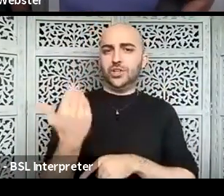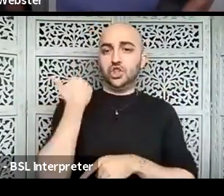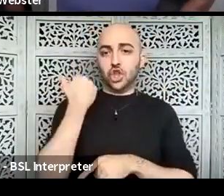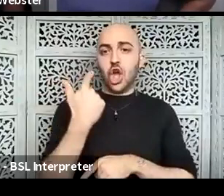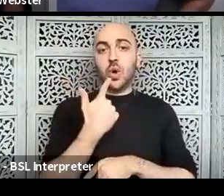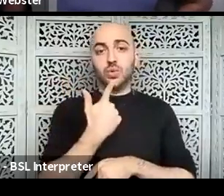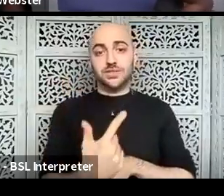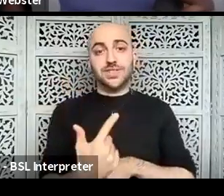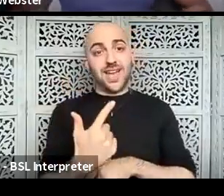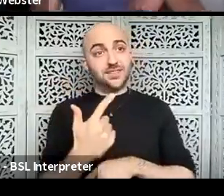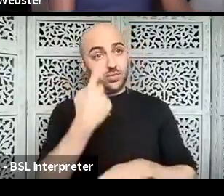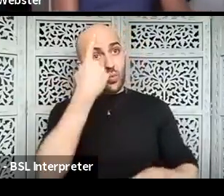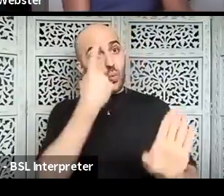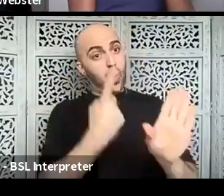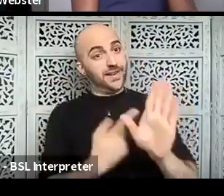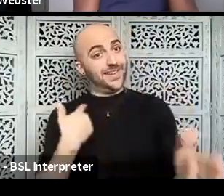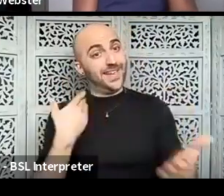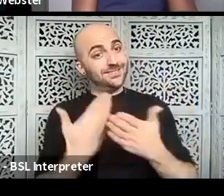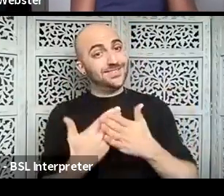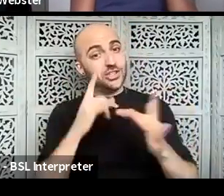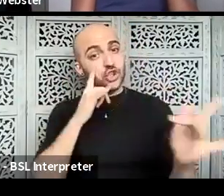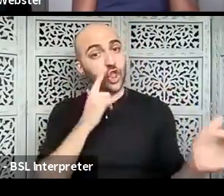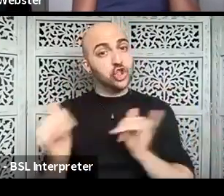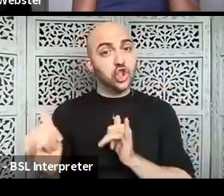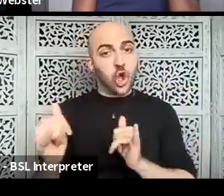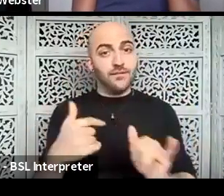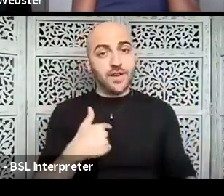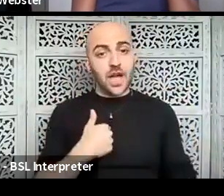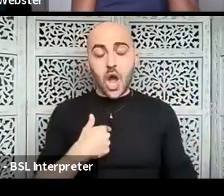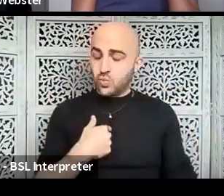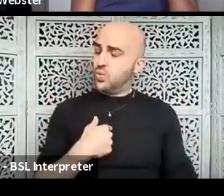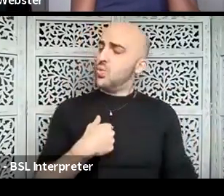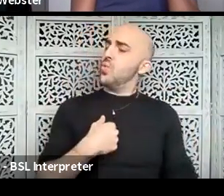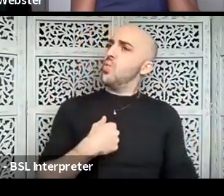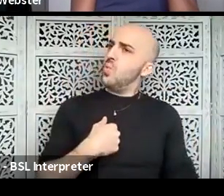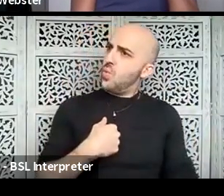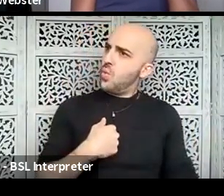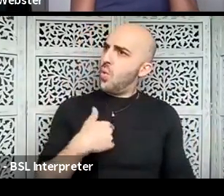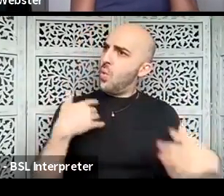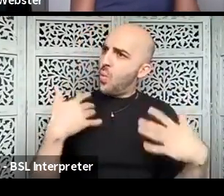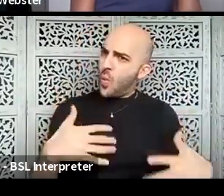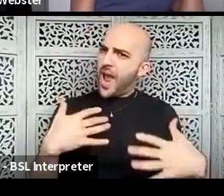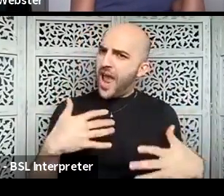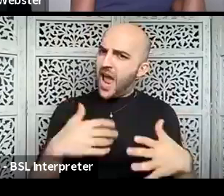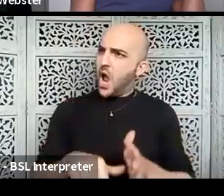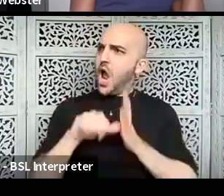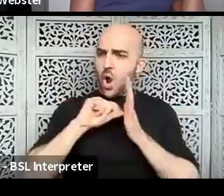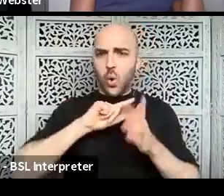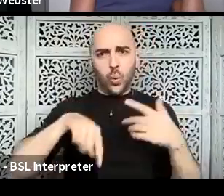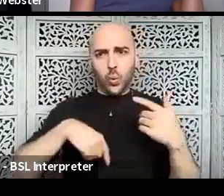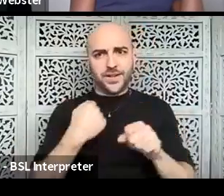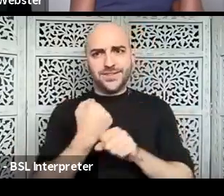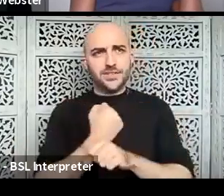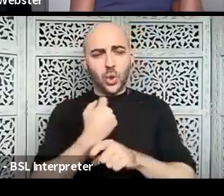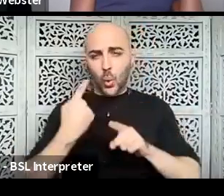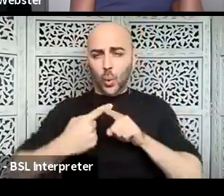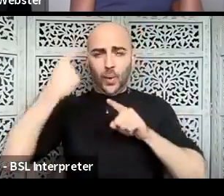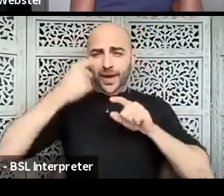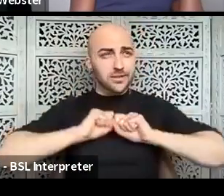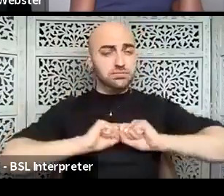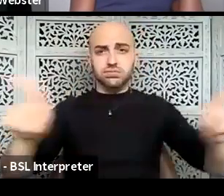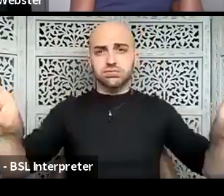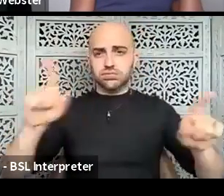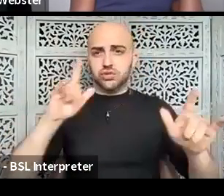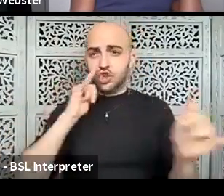since the survey. And actually, I was amazed at how quickly we managed to get that survey out. It was only a week or so after the